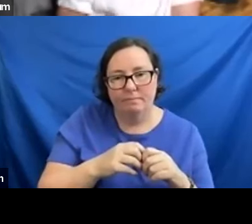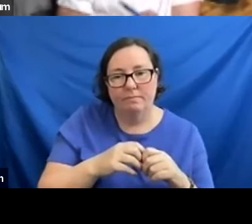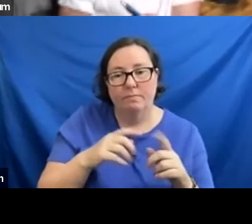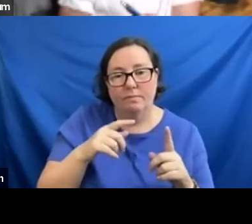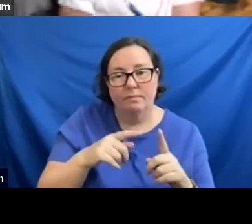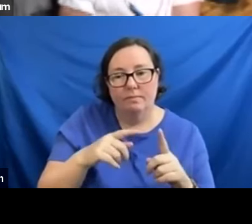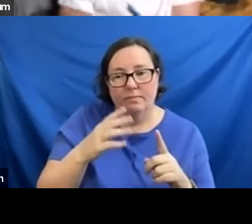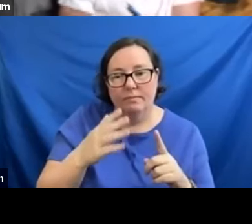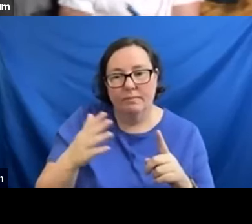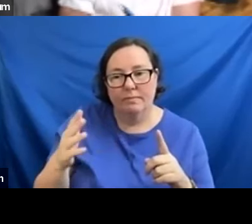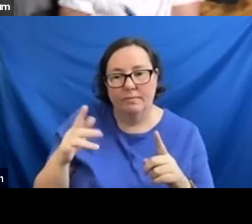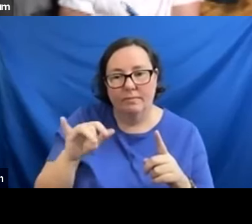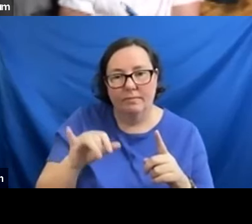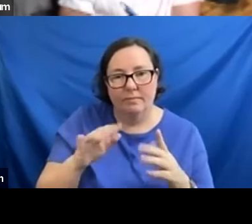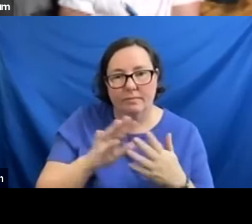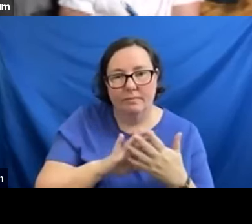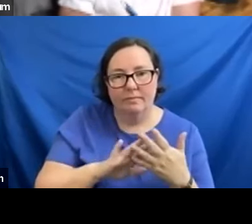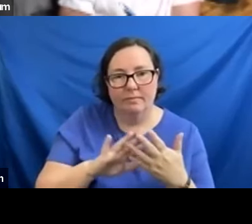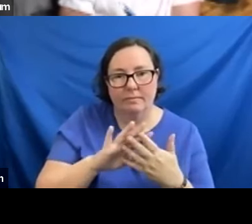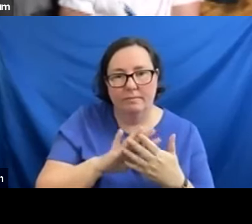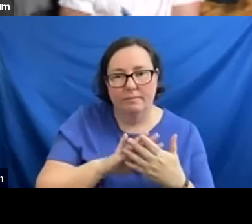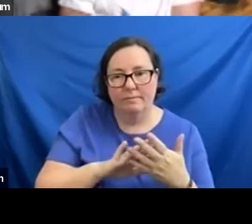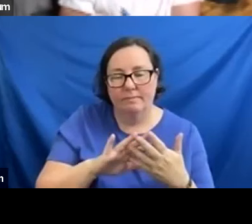The thing that